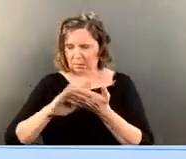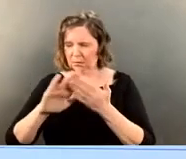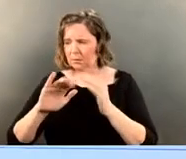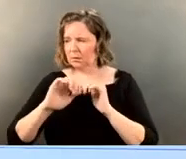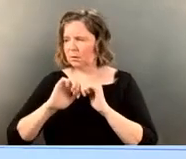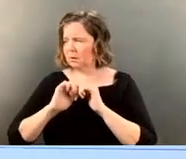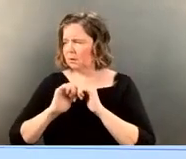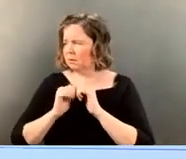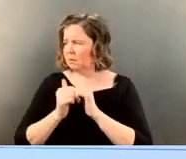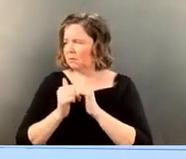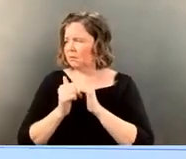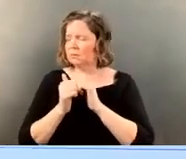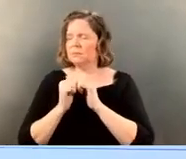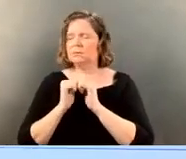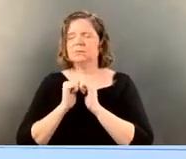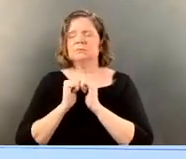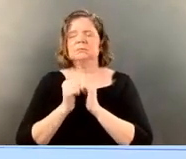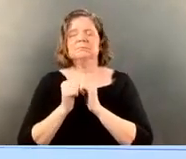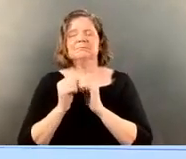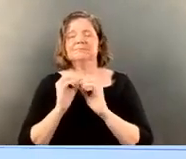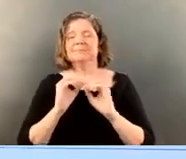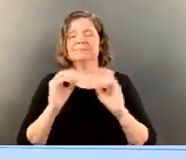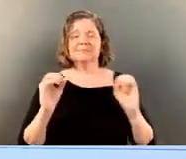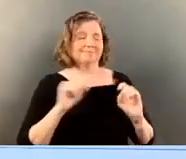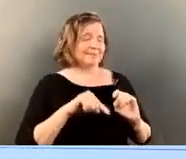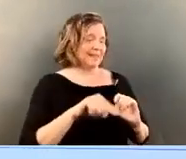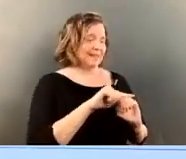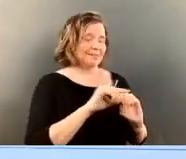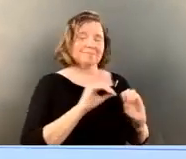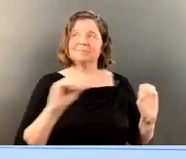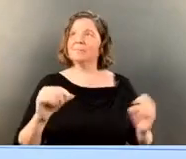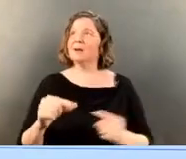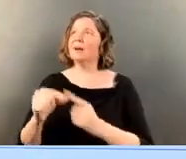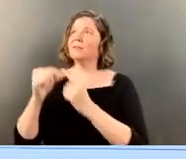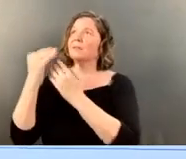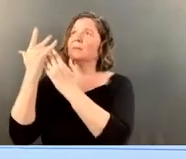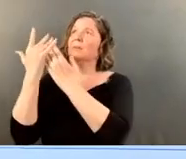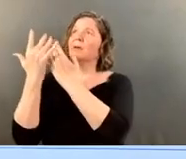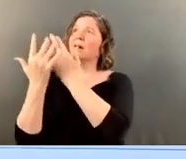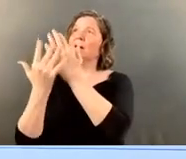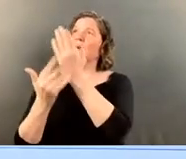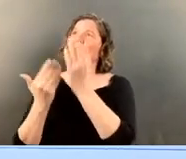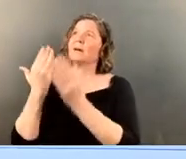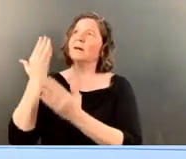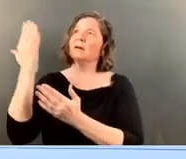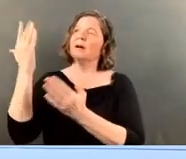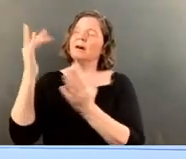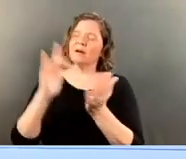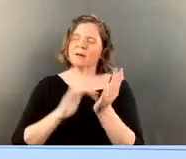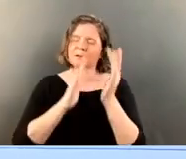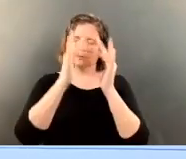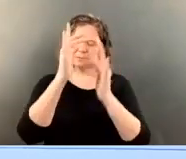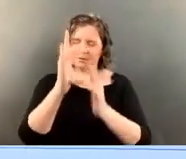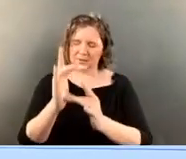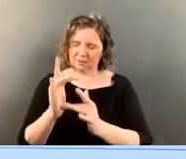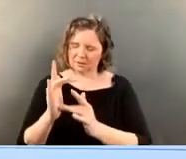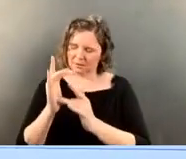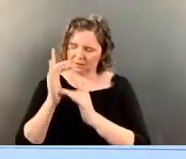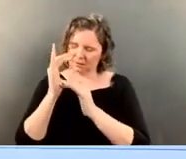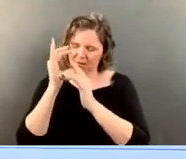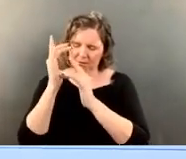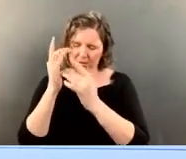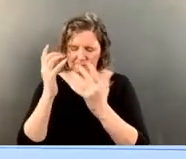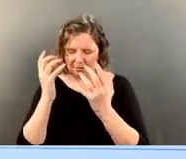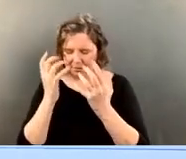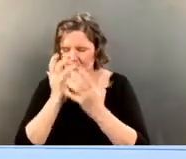away my sin? Nothing but the blood of